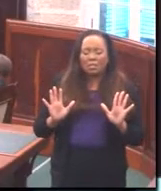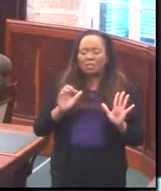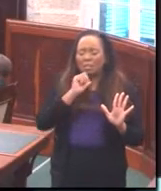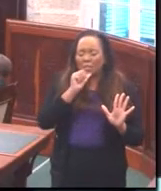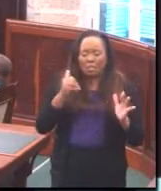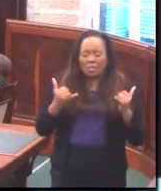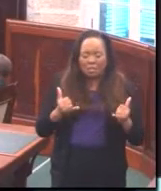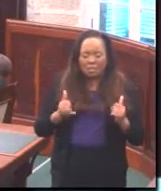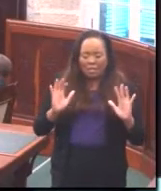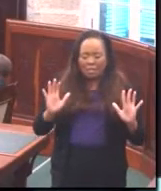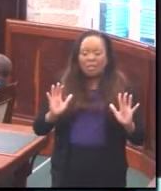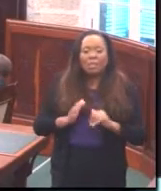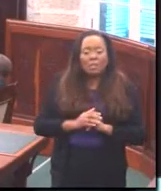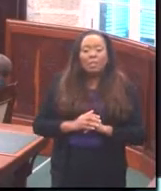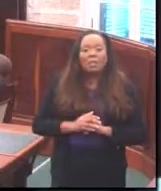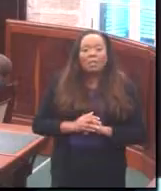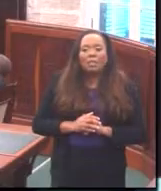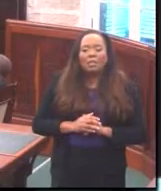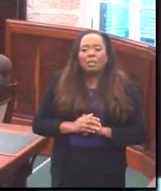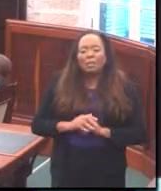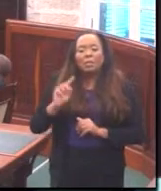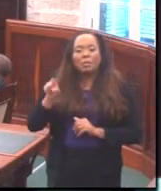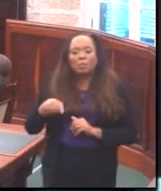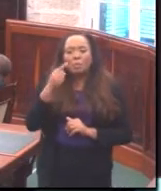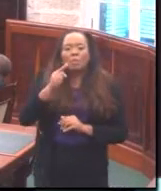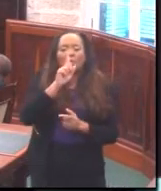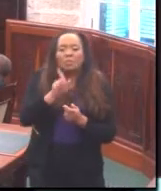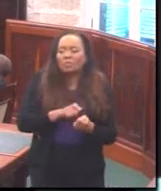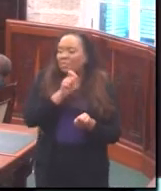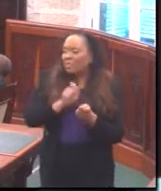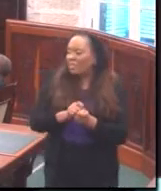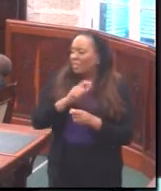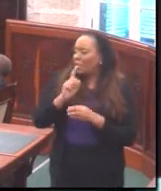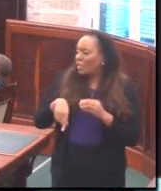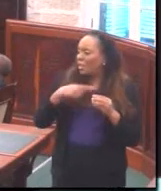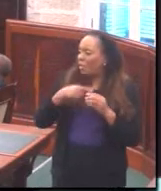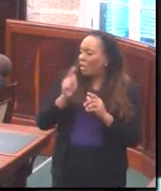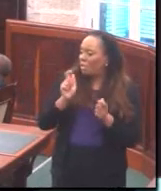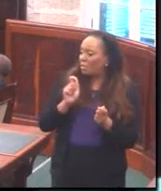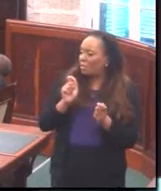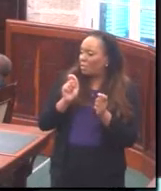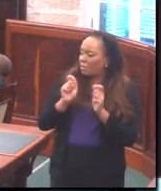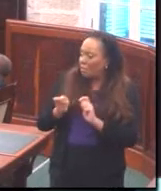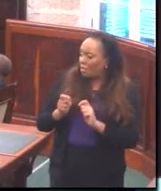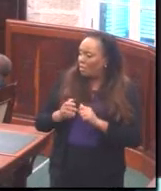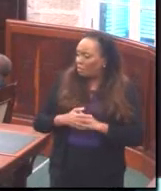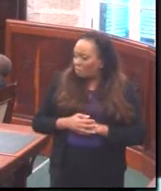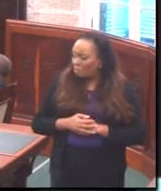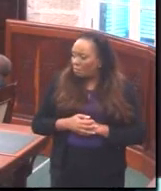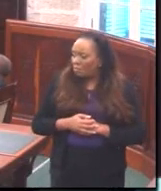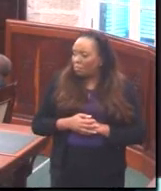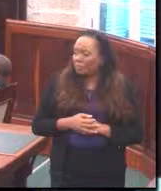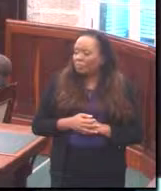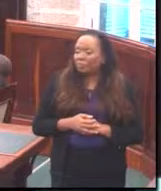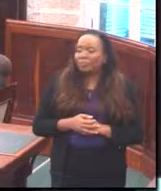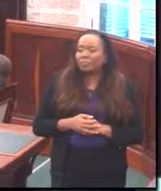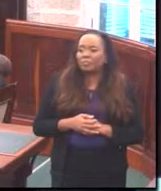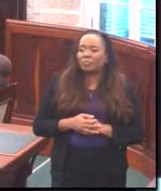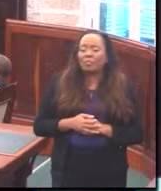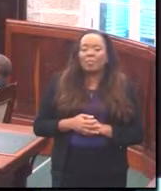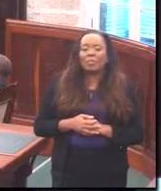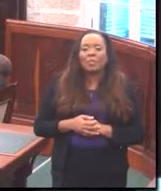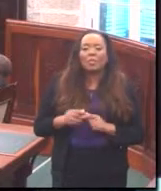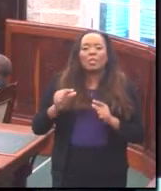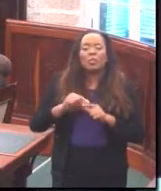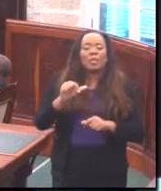chamber. It is something to do specific to the amendment, the changing of the words from authority to